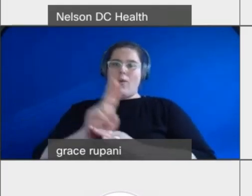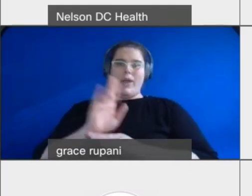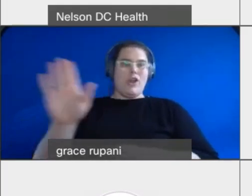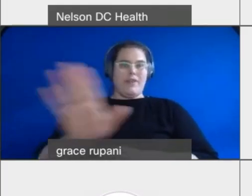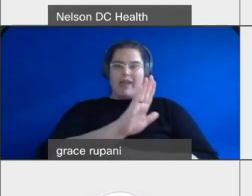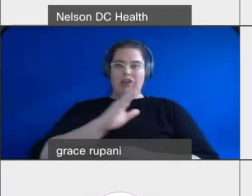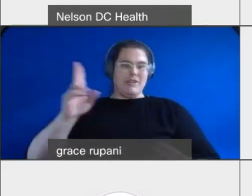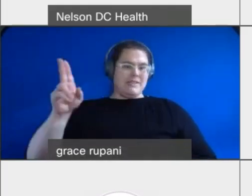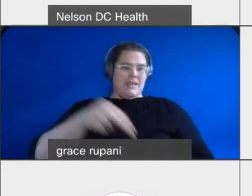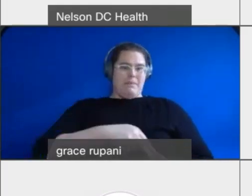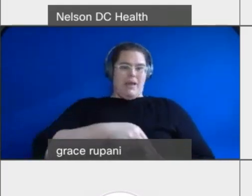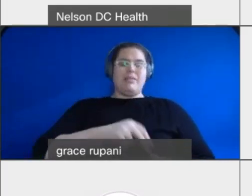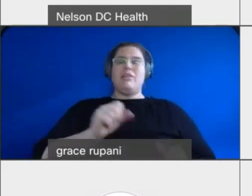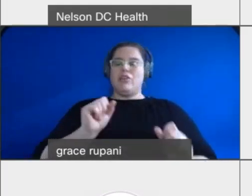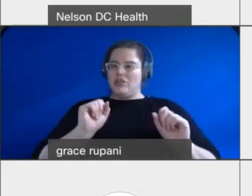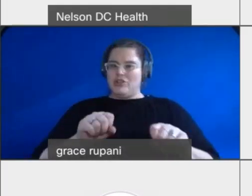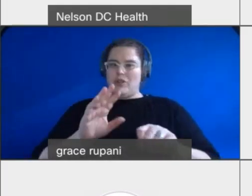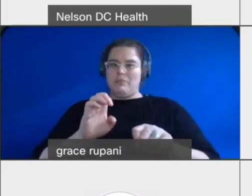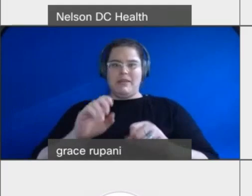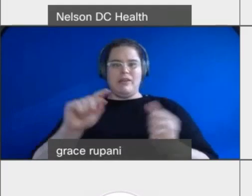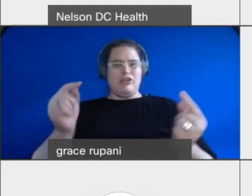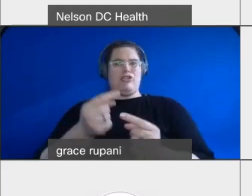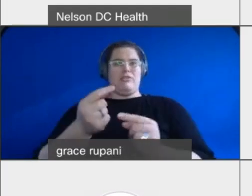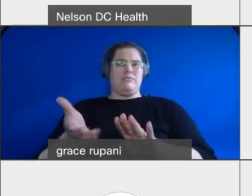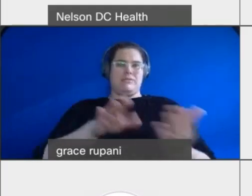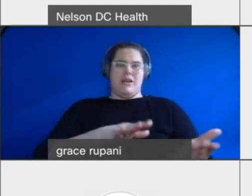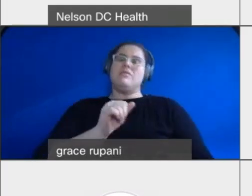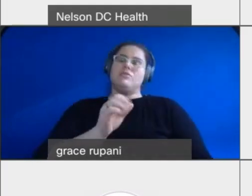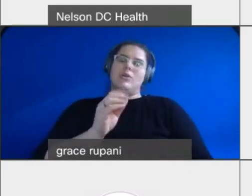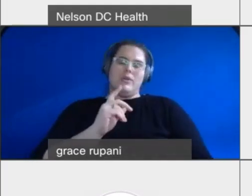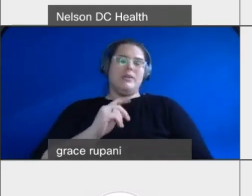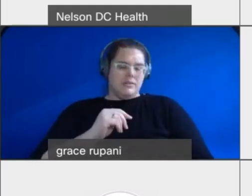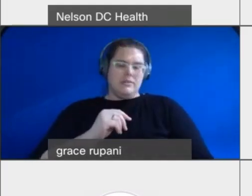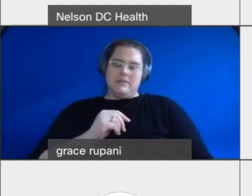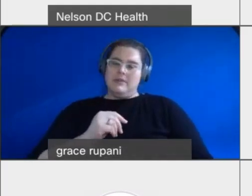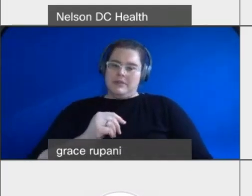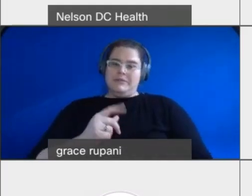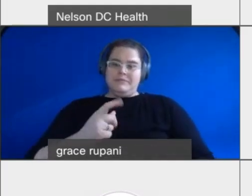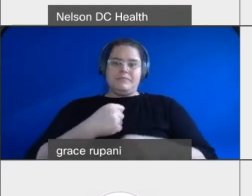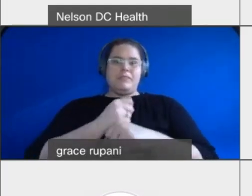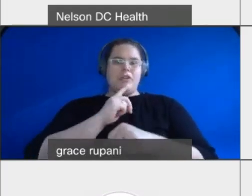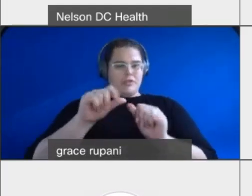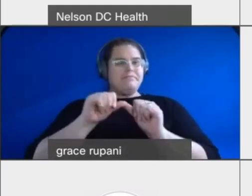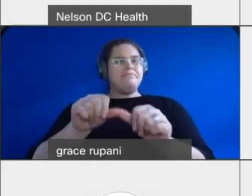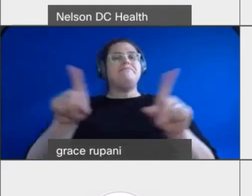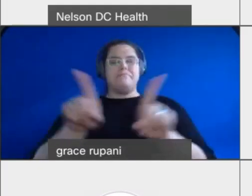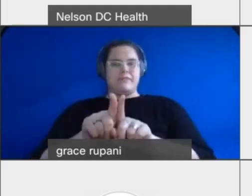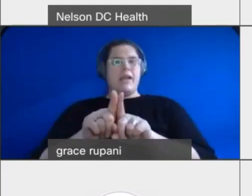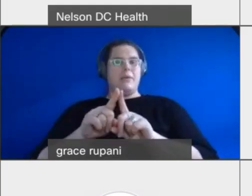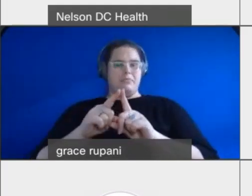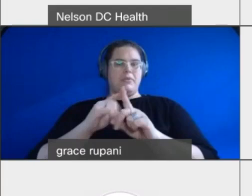So let's just continue to do the infection control prevention and guidance as we've been doing. So